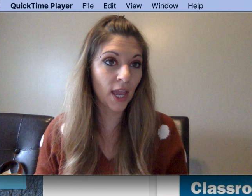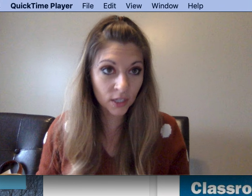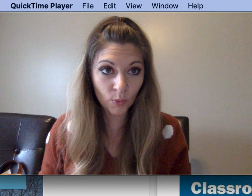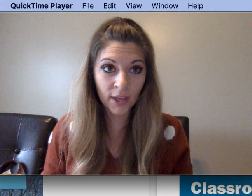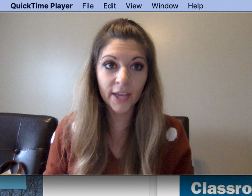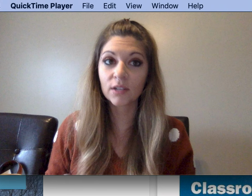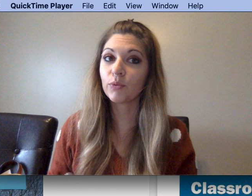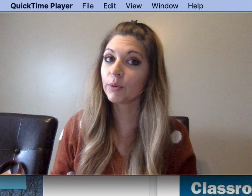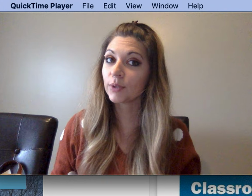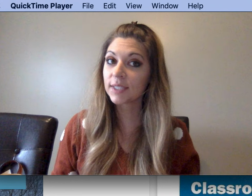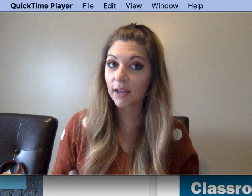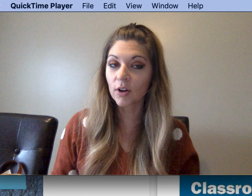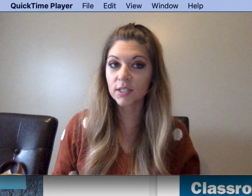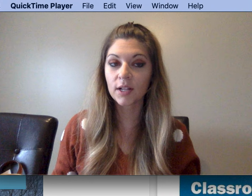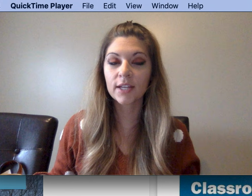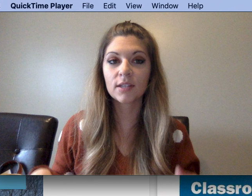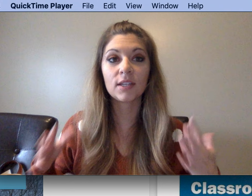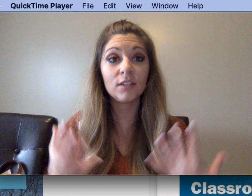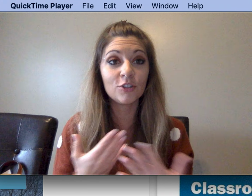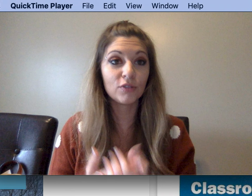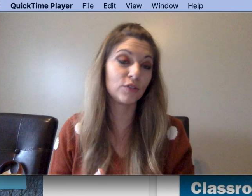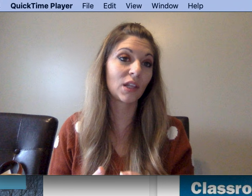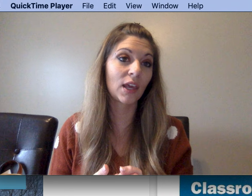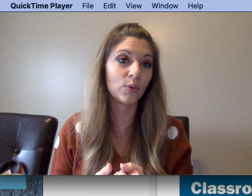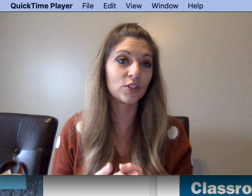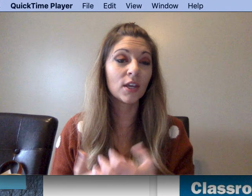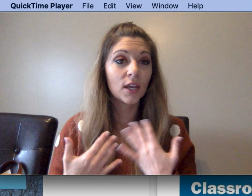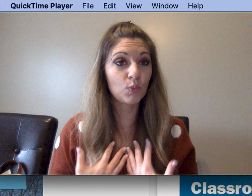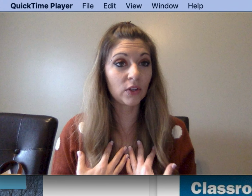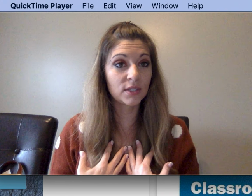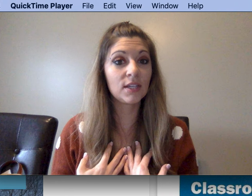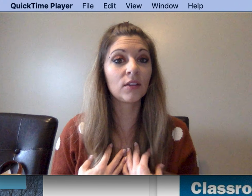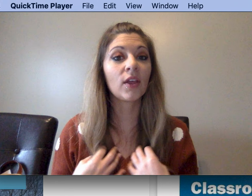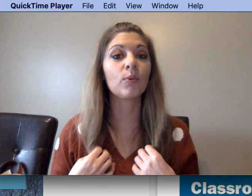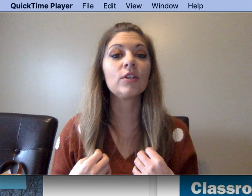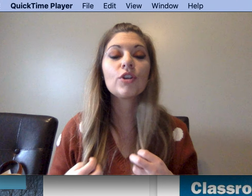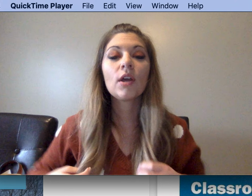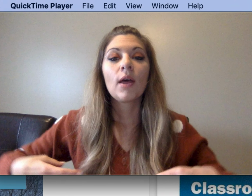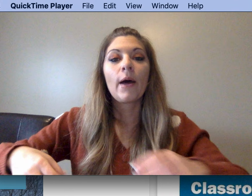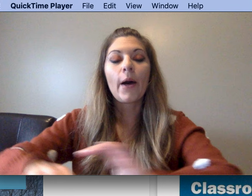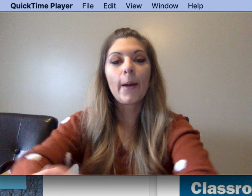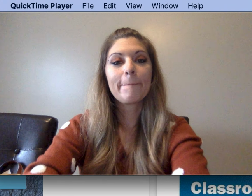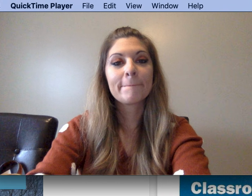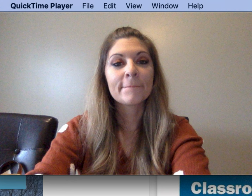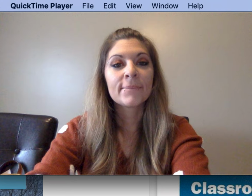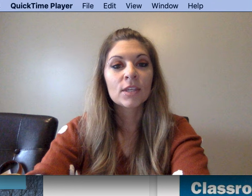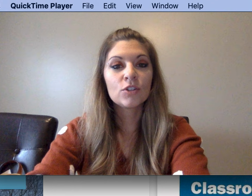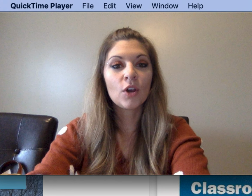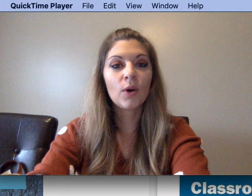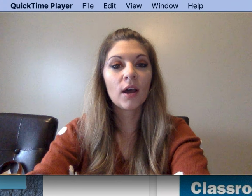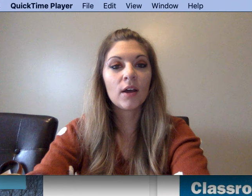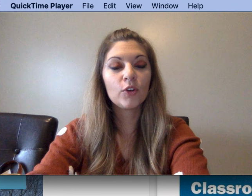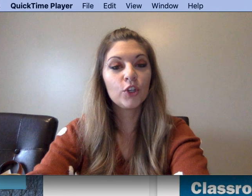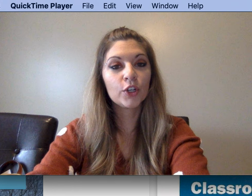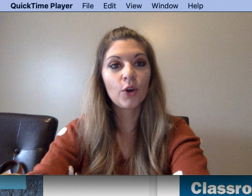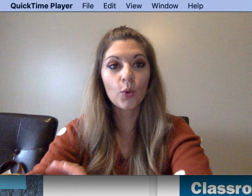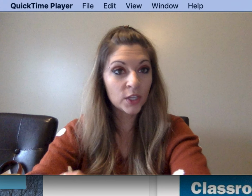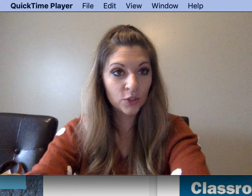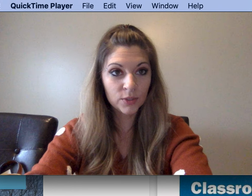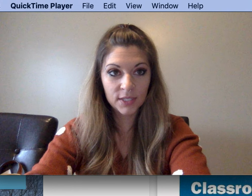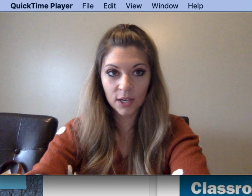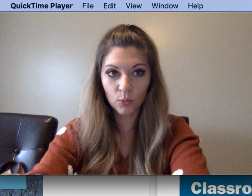signing anyway, as if we were doing dialogues in class, because I need you to use the language as well as seeing the language. So you're